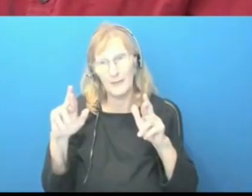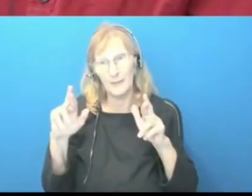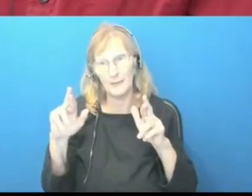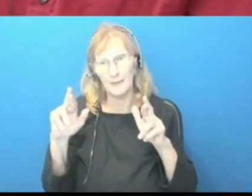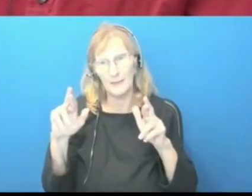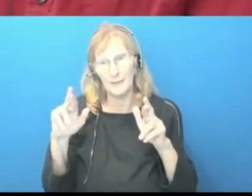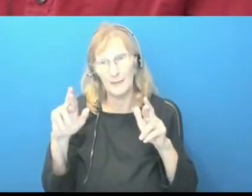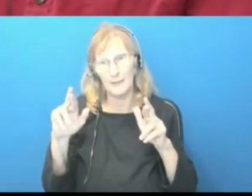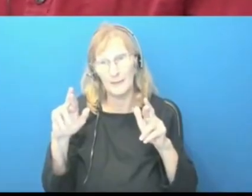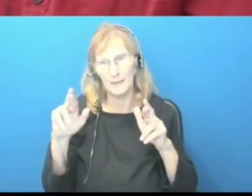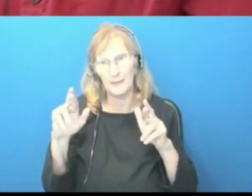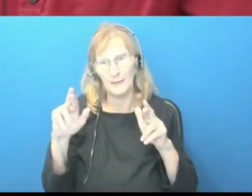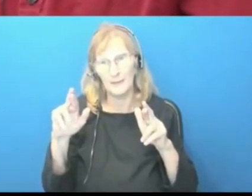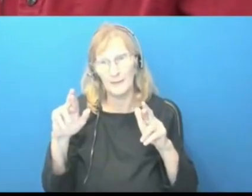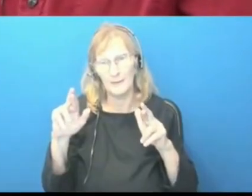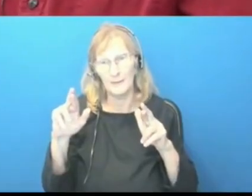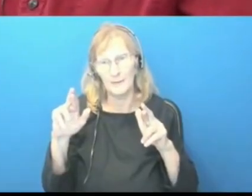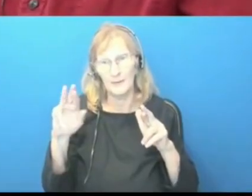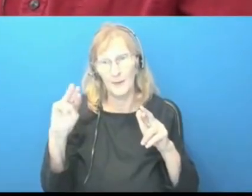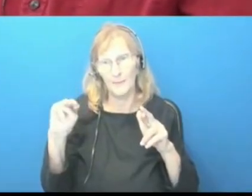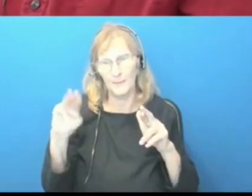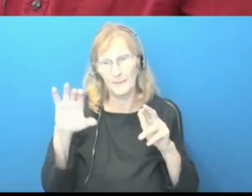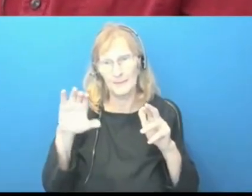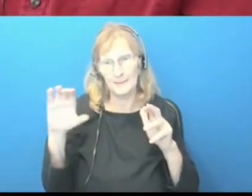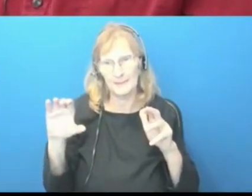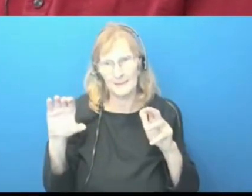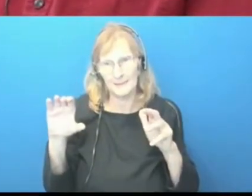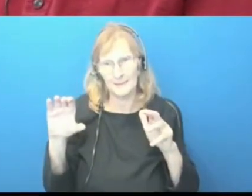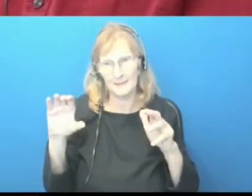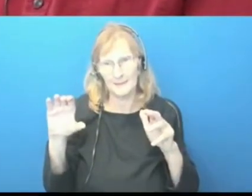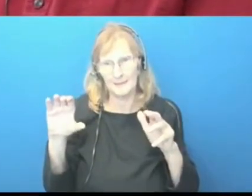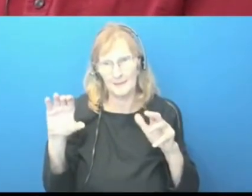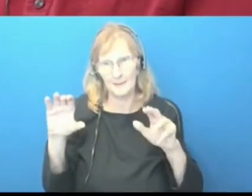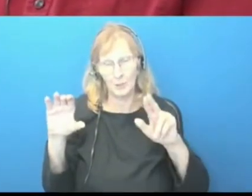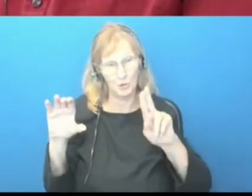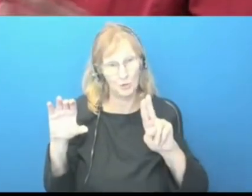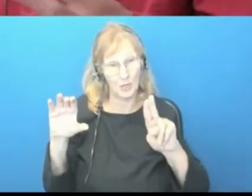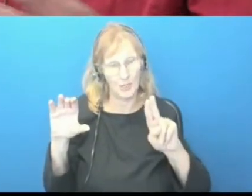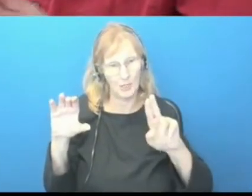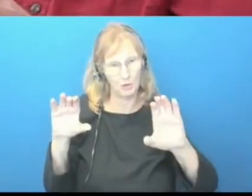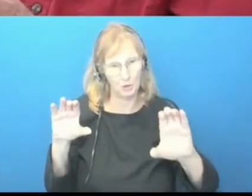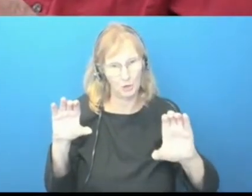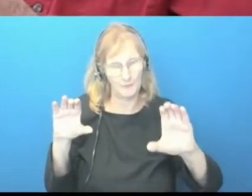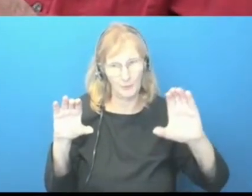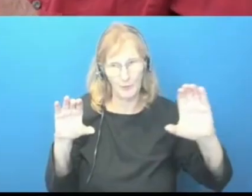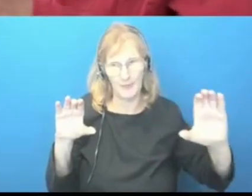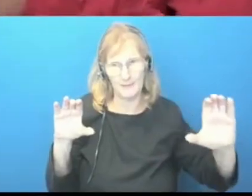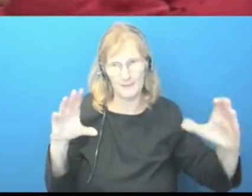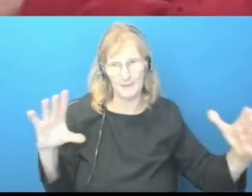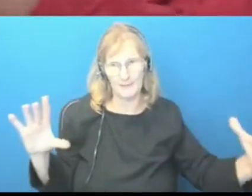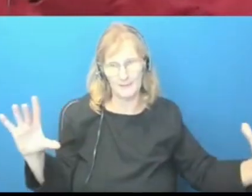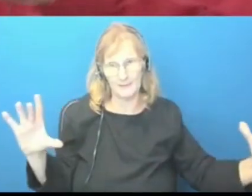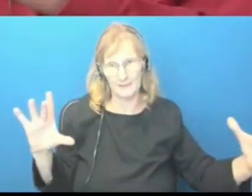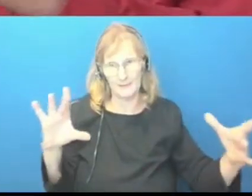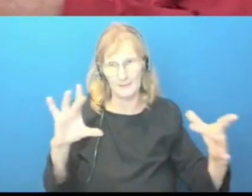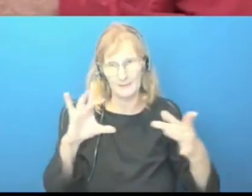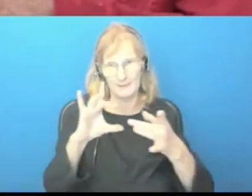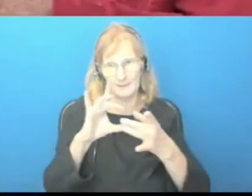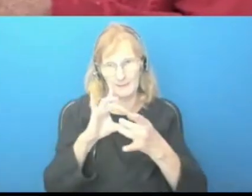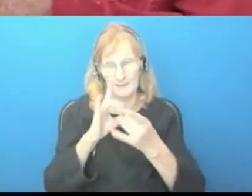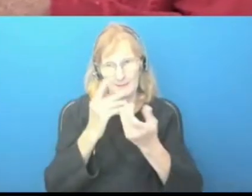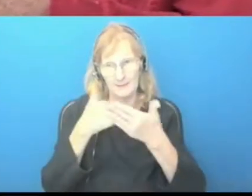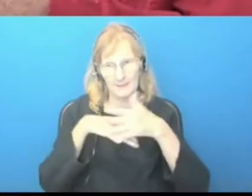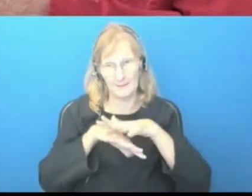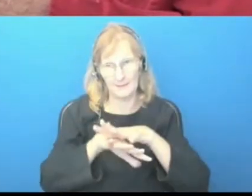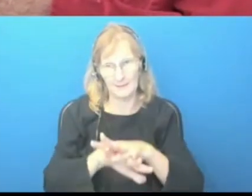that Metropolitan Community Church and the United Church of Christ can join, because we wouldn't lose